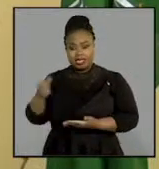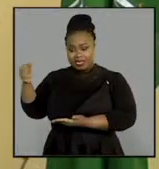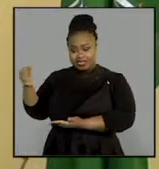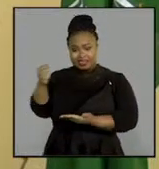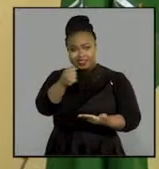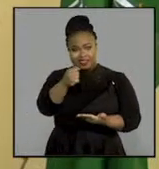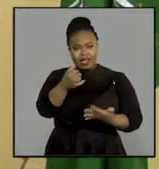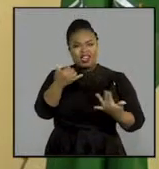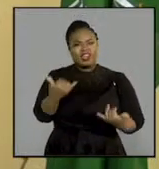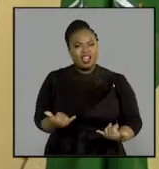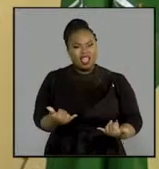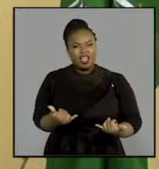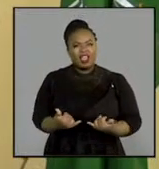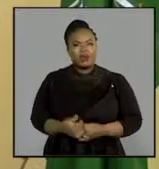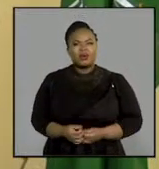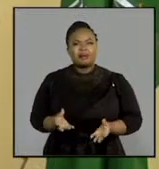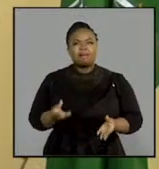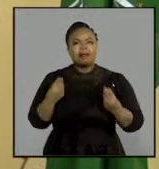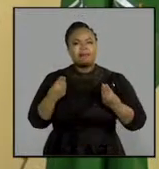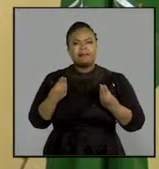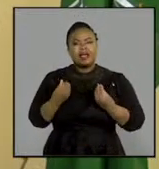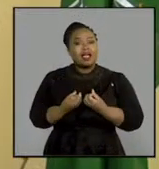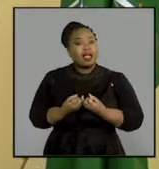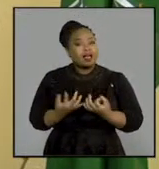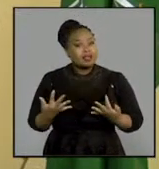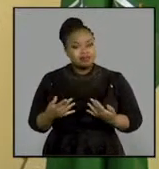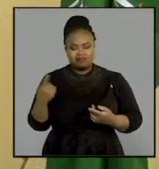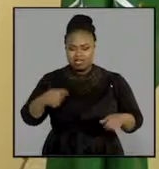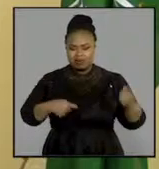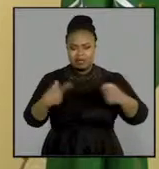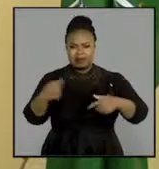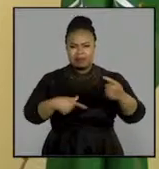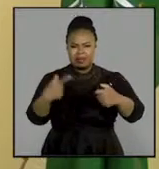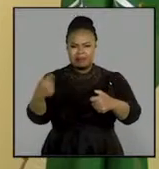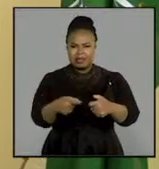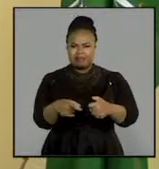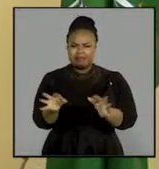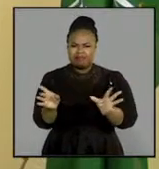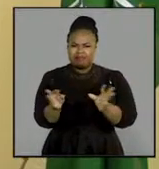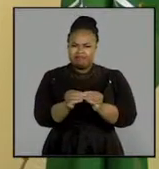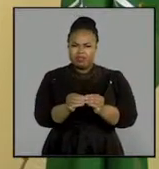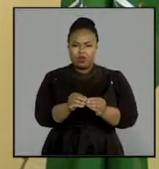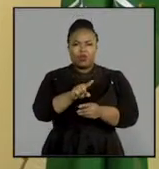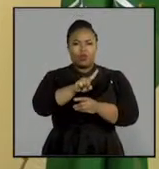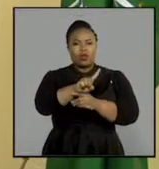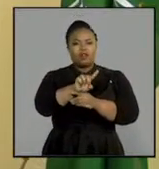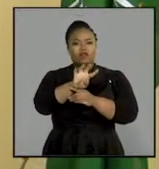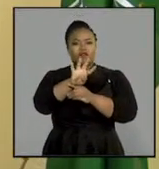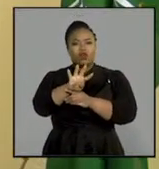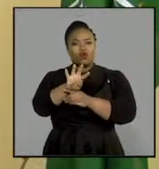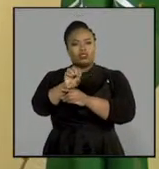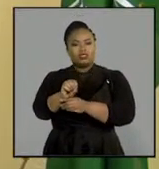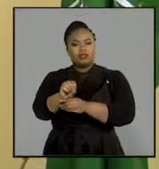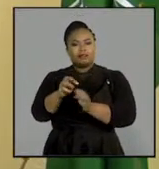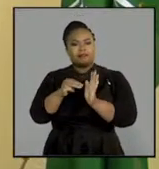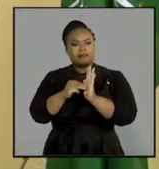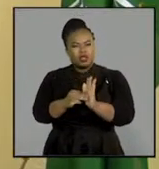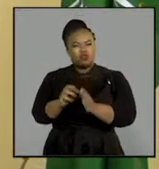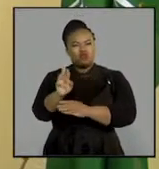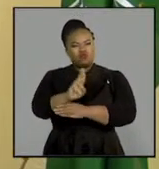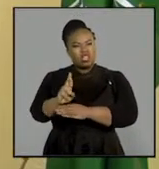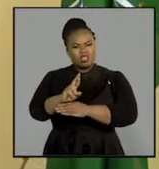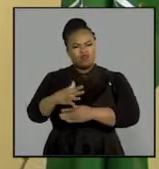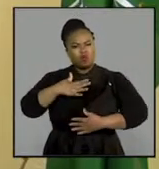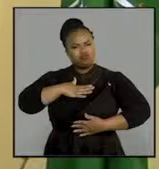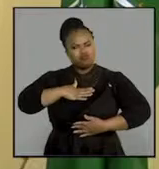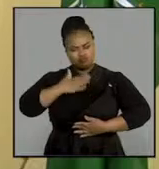And this fund has to date received about 140 million rand